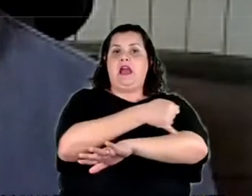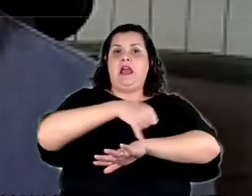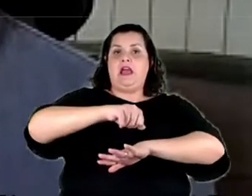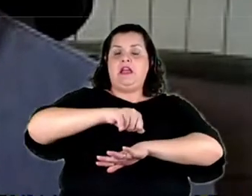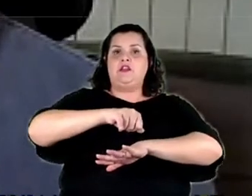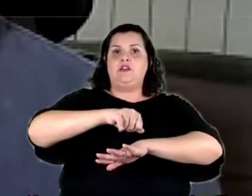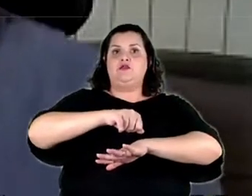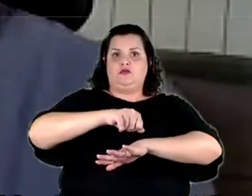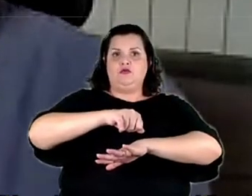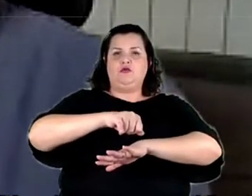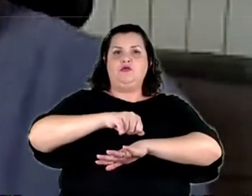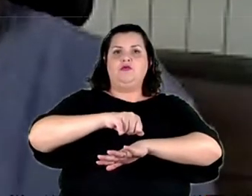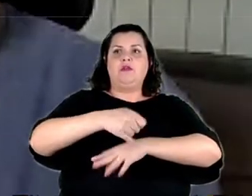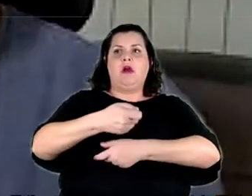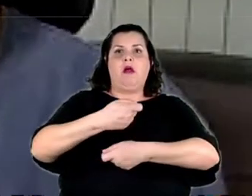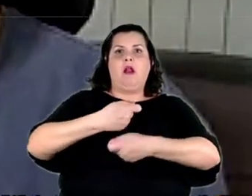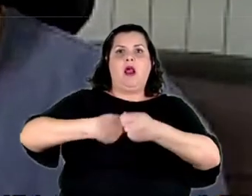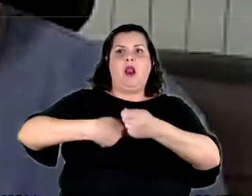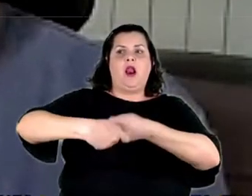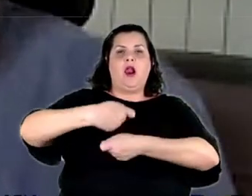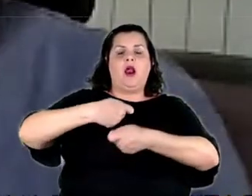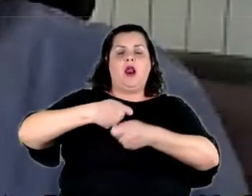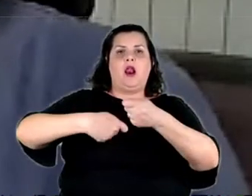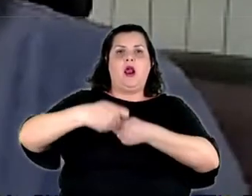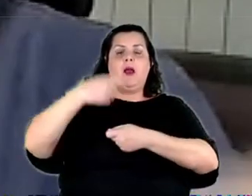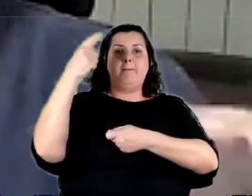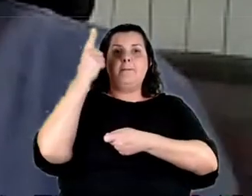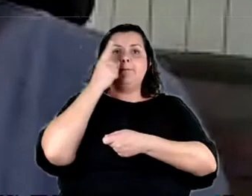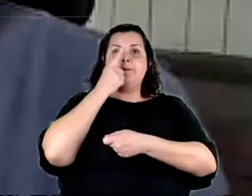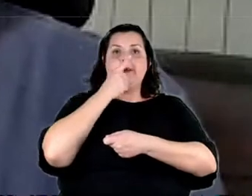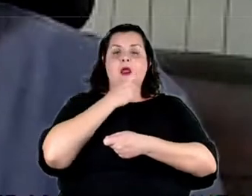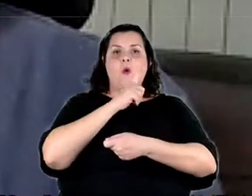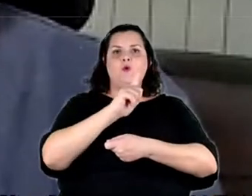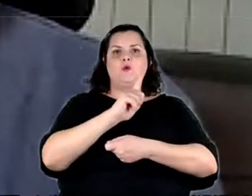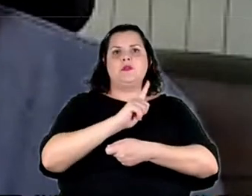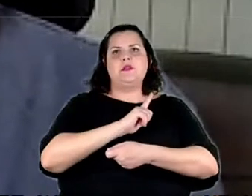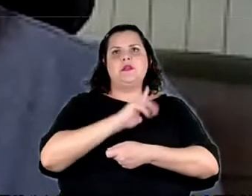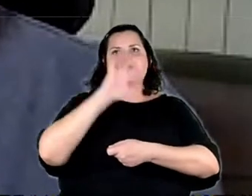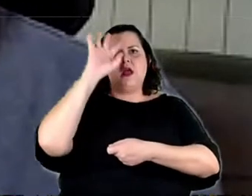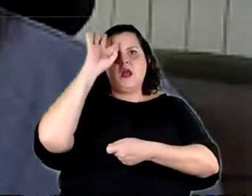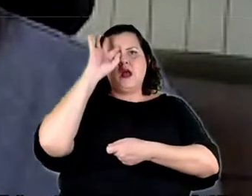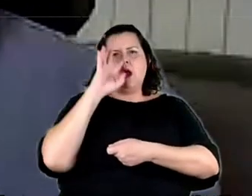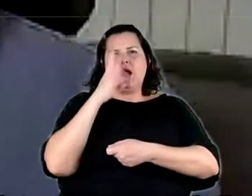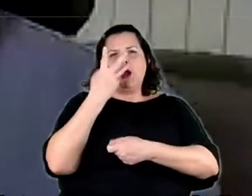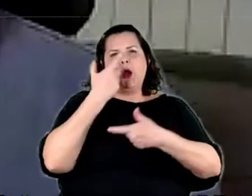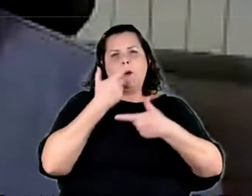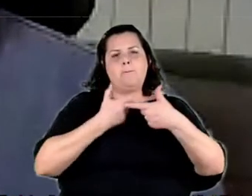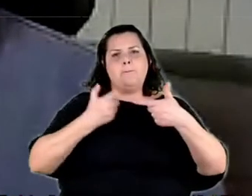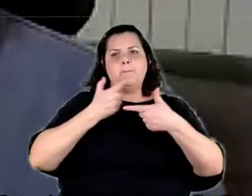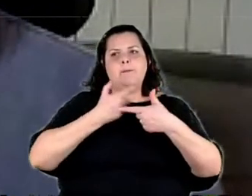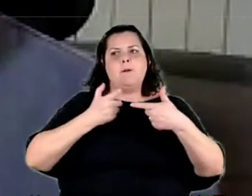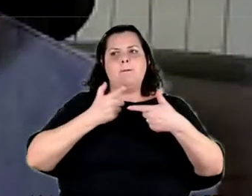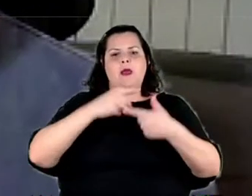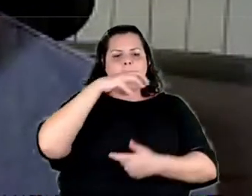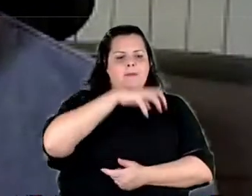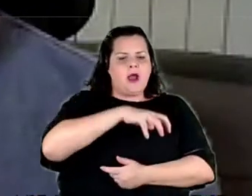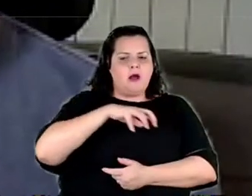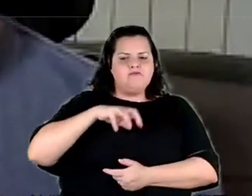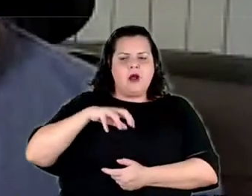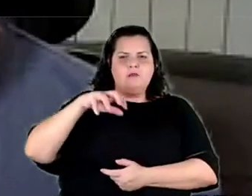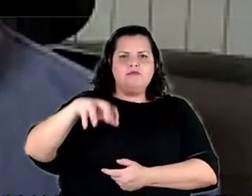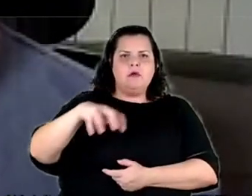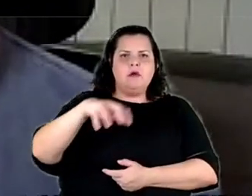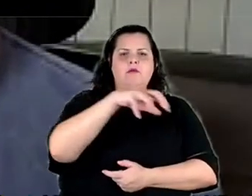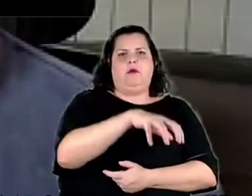we take this out of the context in which it's been stuck for 25 years. And you know,